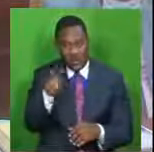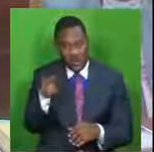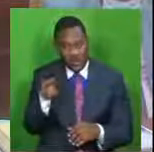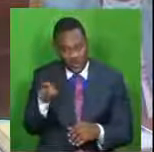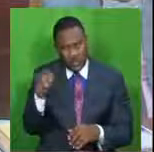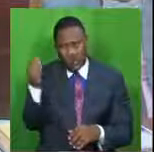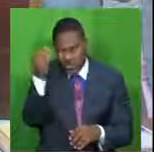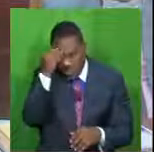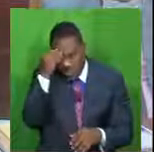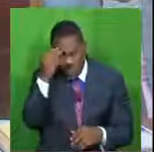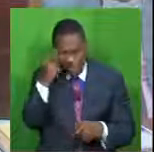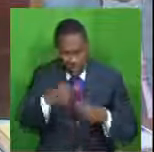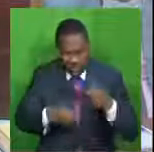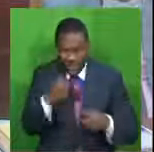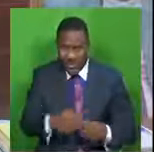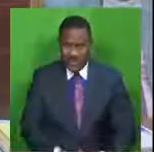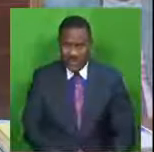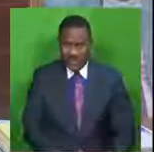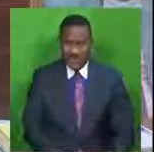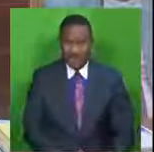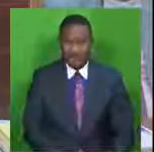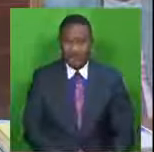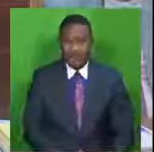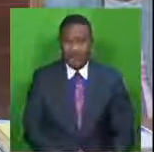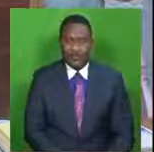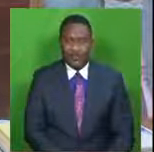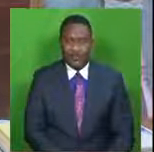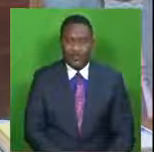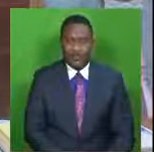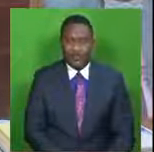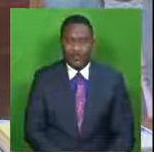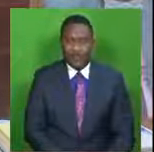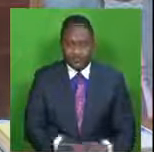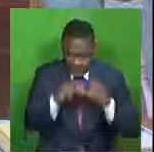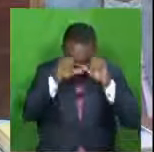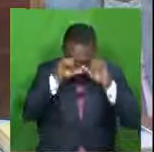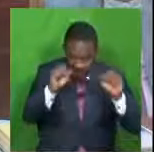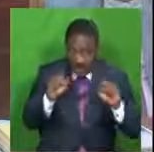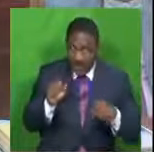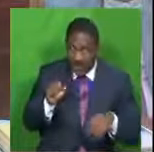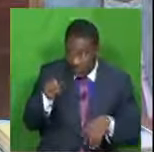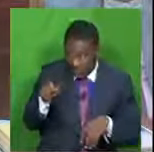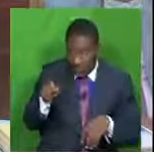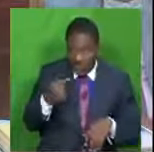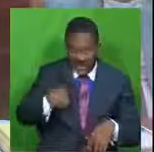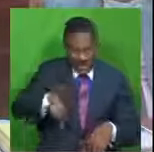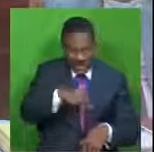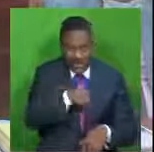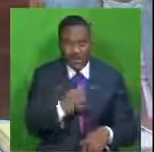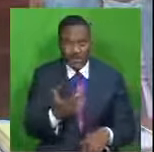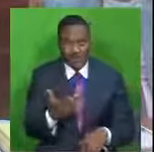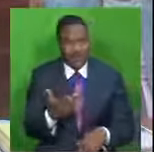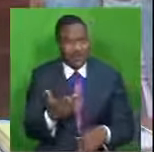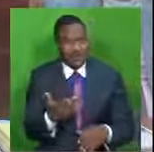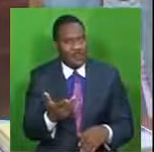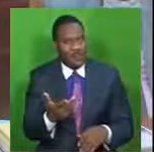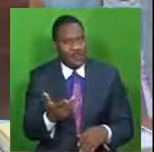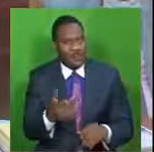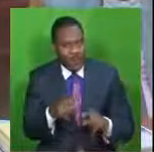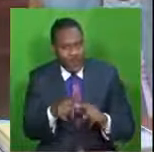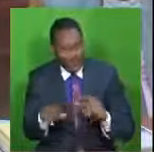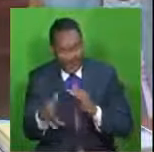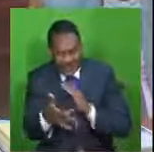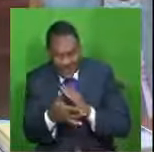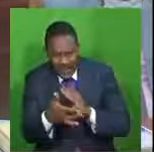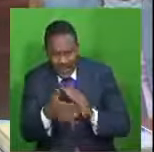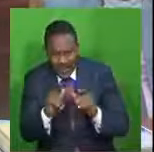team, the political leadership, the president and you and us will provide it. But your technical